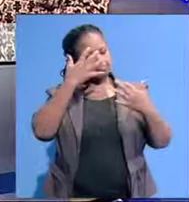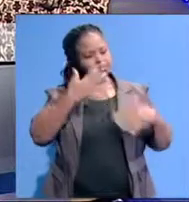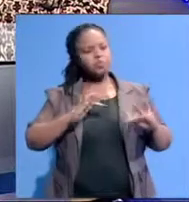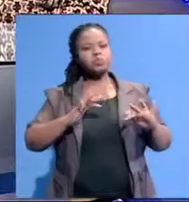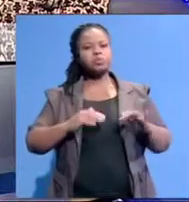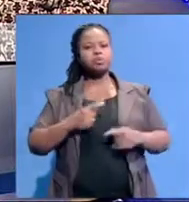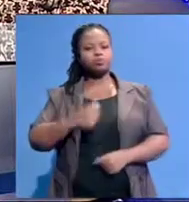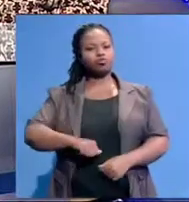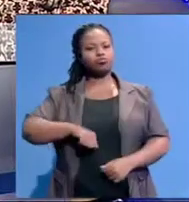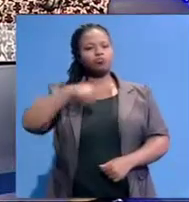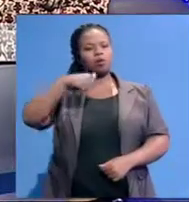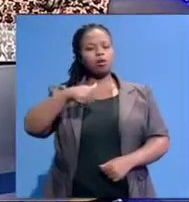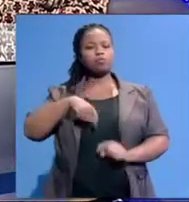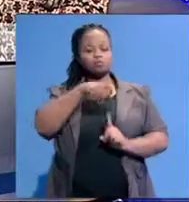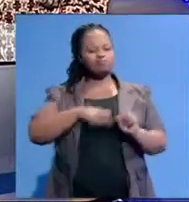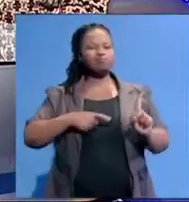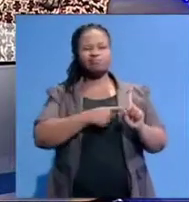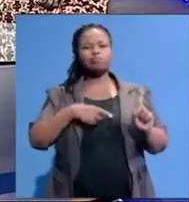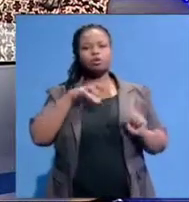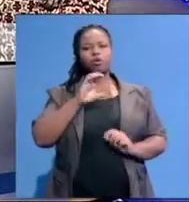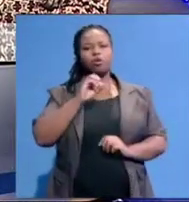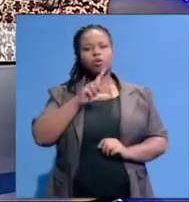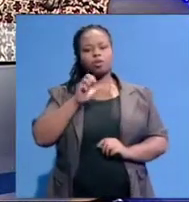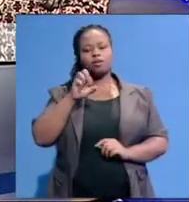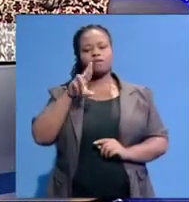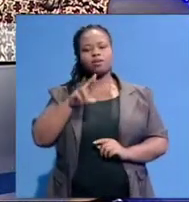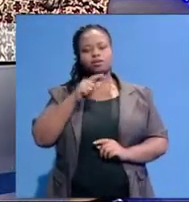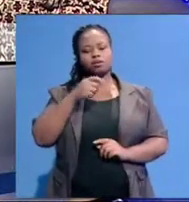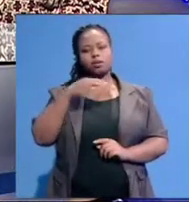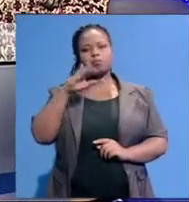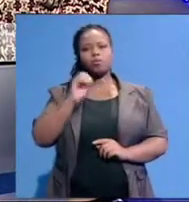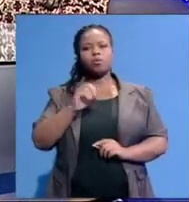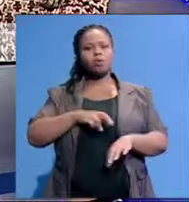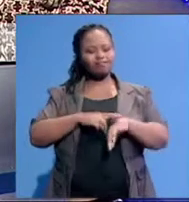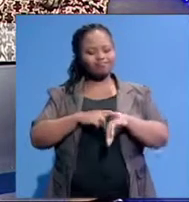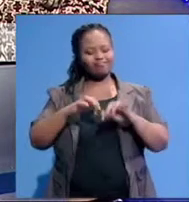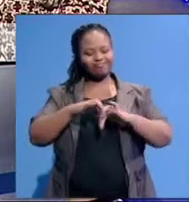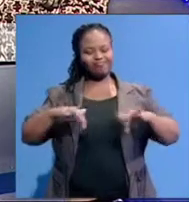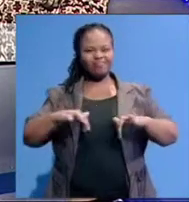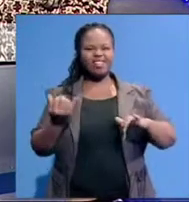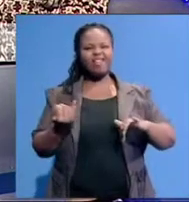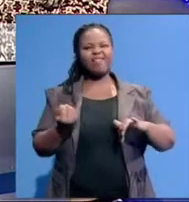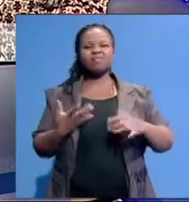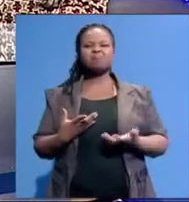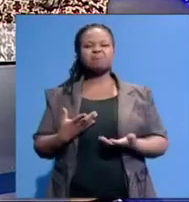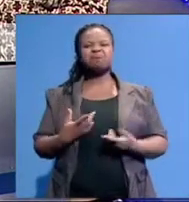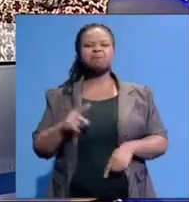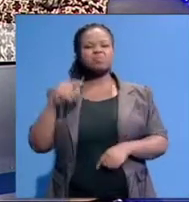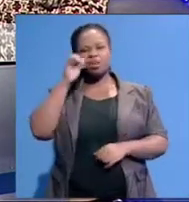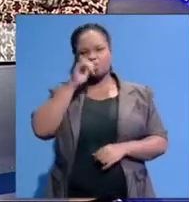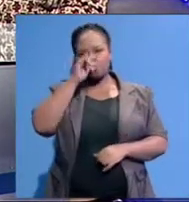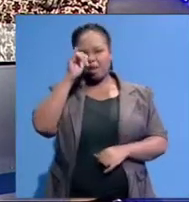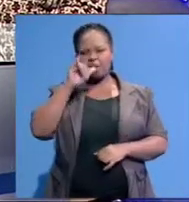diplomatic prowess of Oliver Tambo, apartheid was described as a crime against humanity by the United